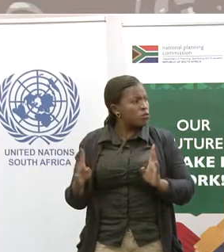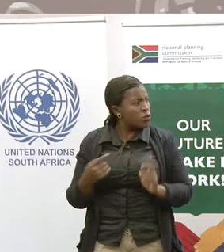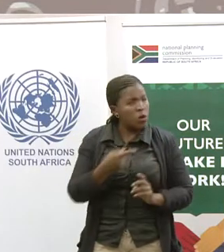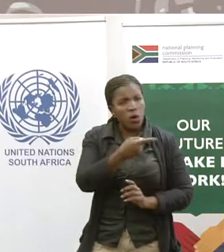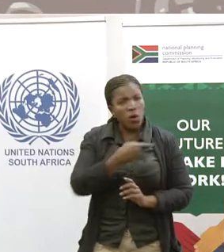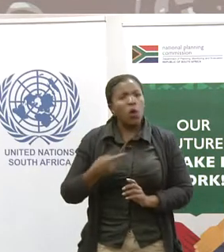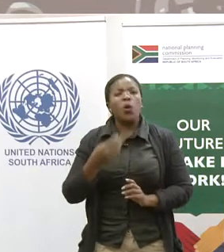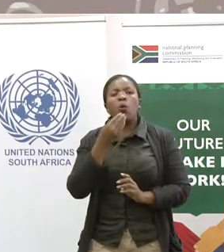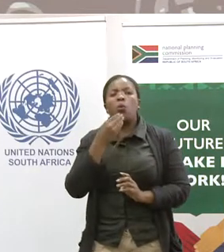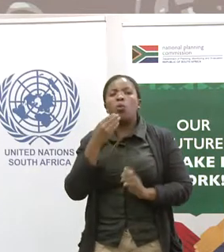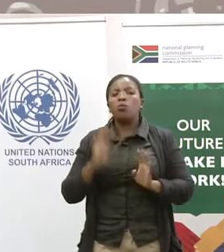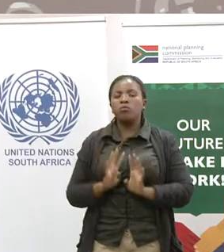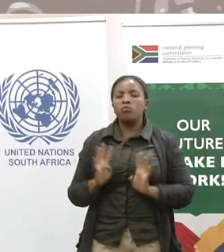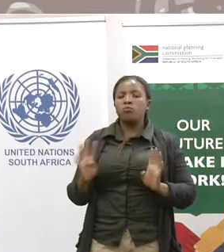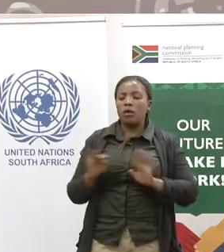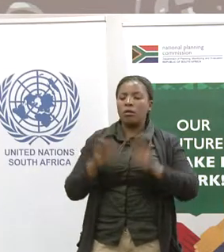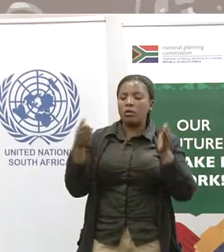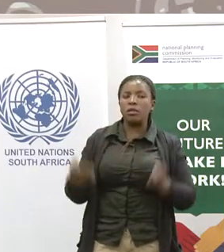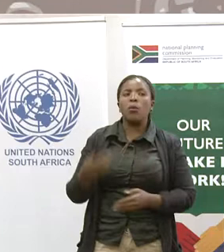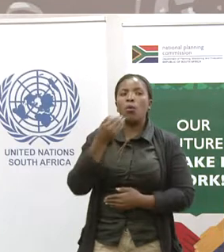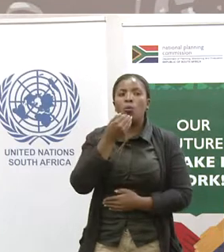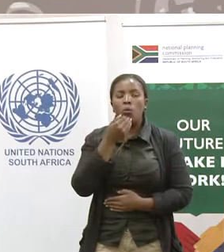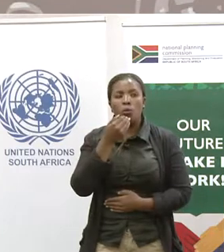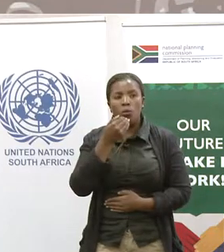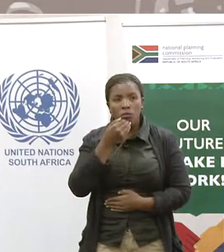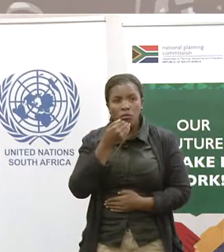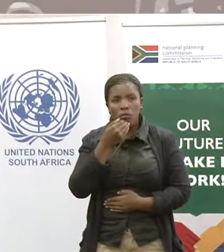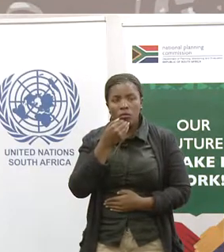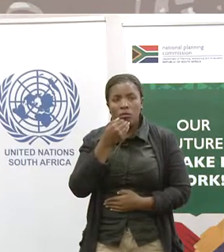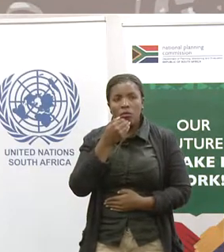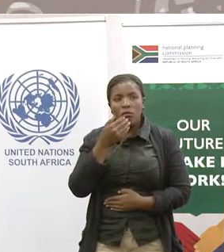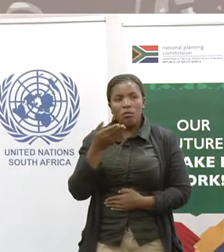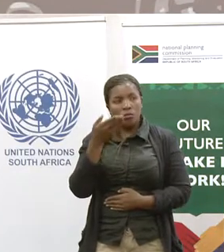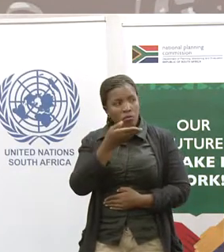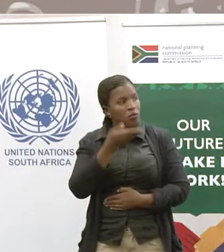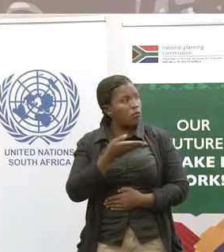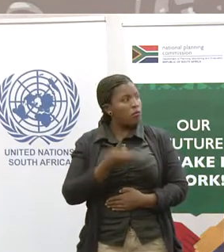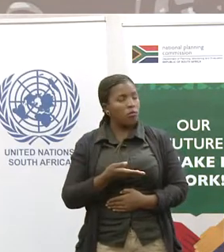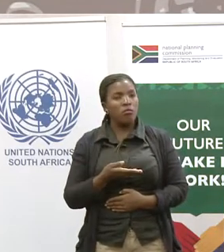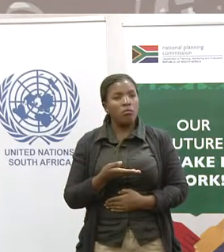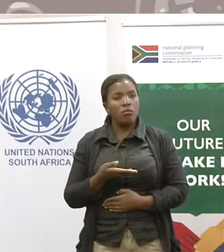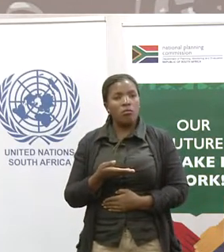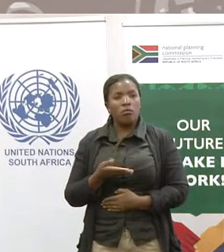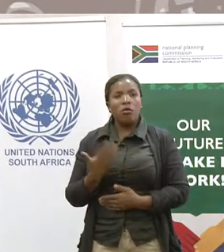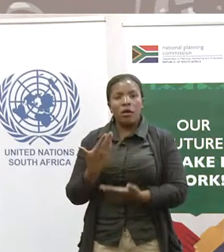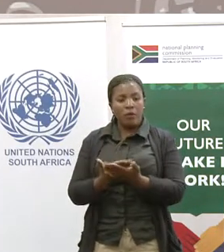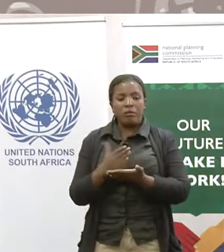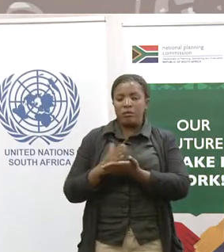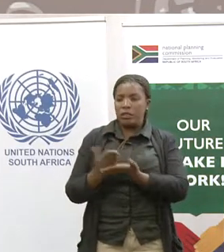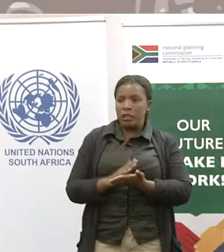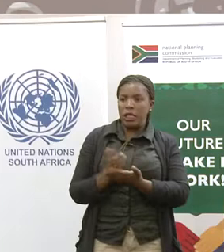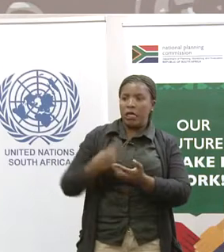in terms of the people that we've got around the table as part of the panel that we have convened today to share with us their